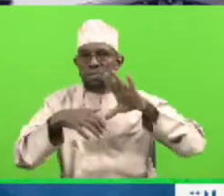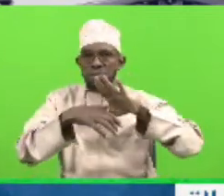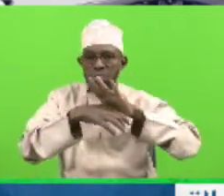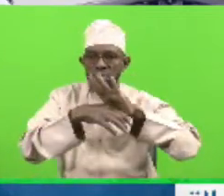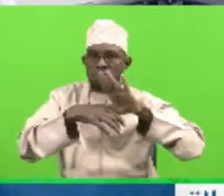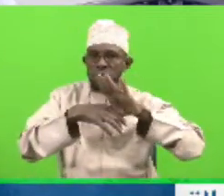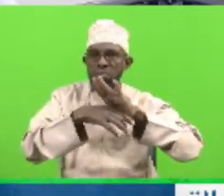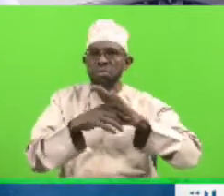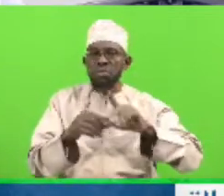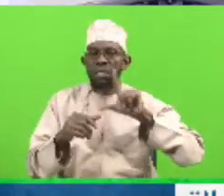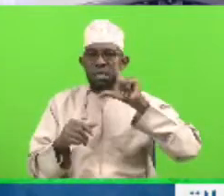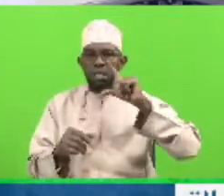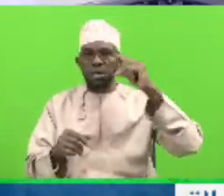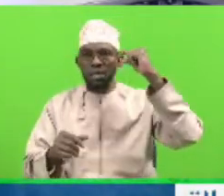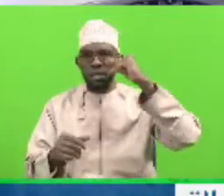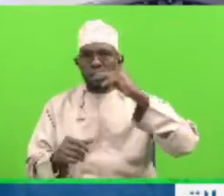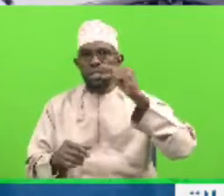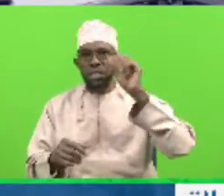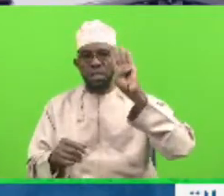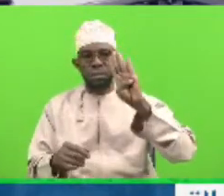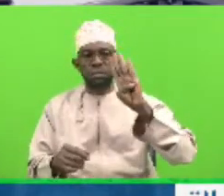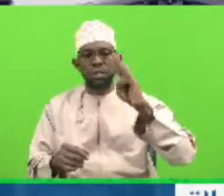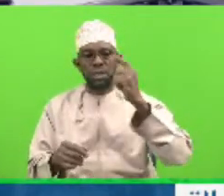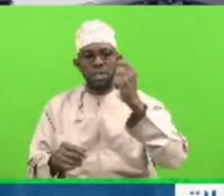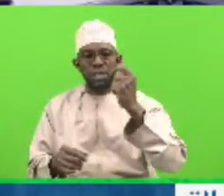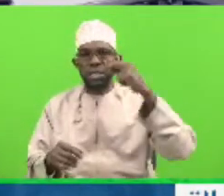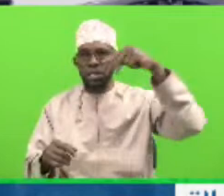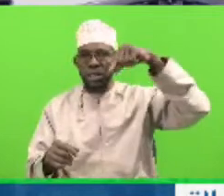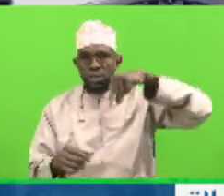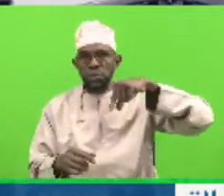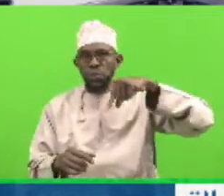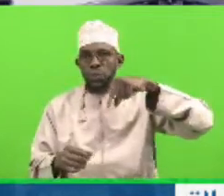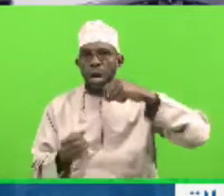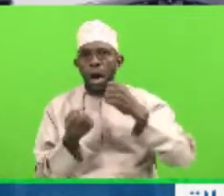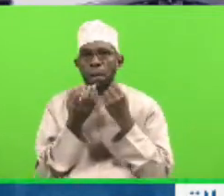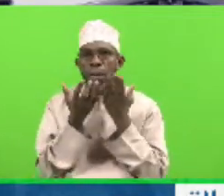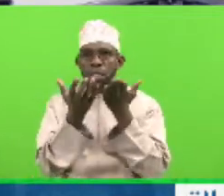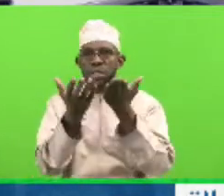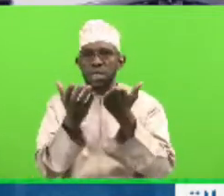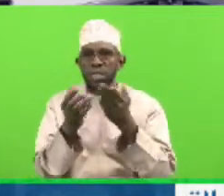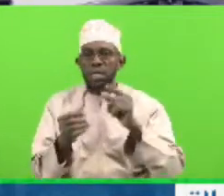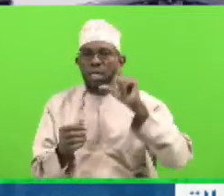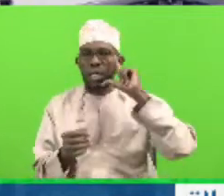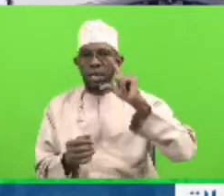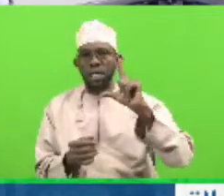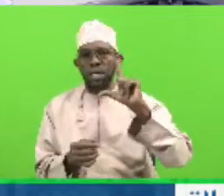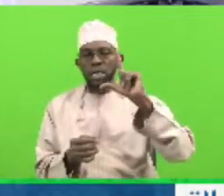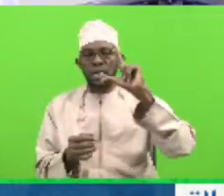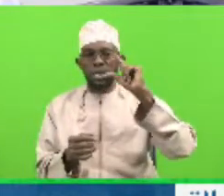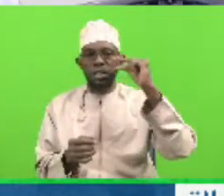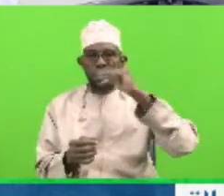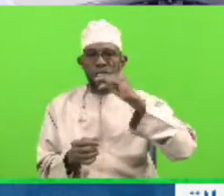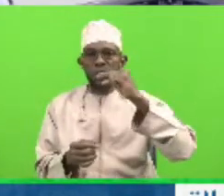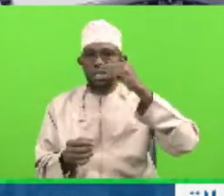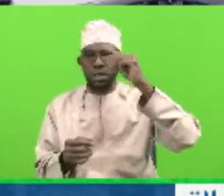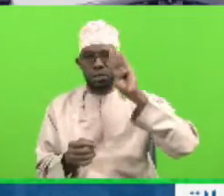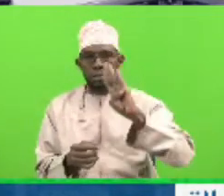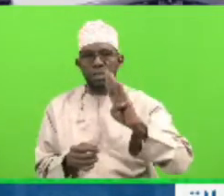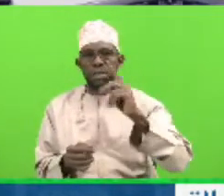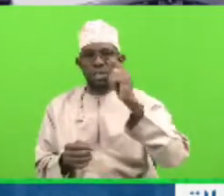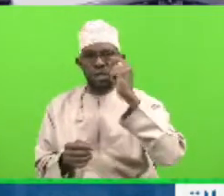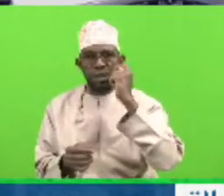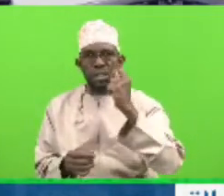homosexuality, being bombarded with messages about LGBTQ+.